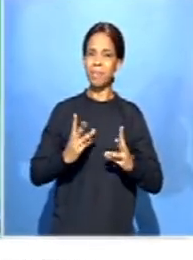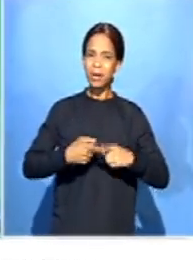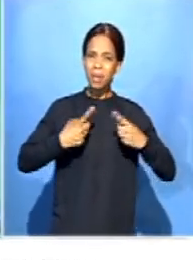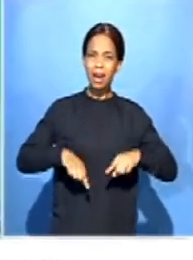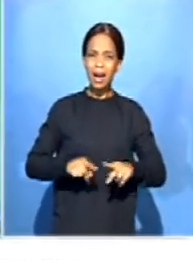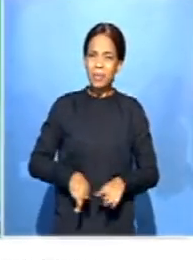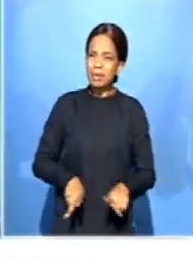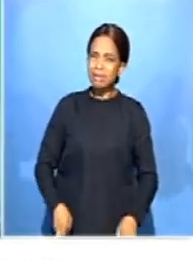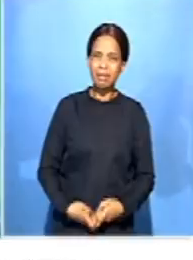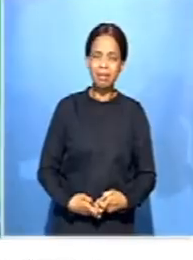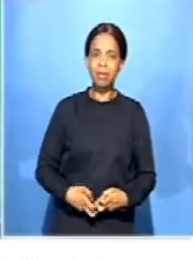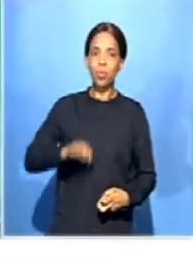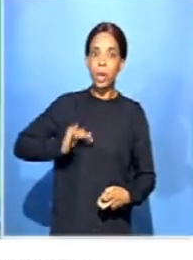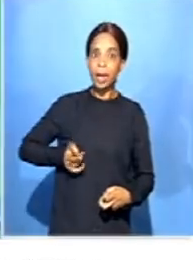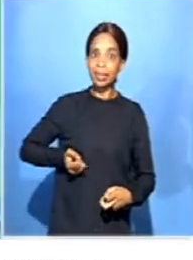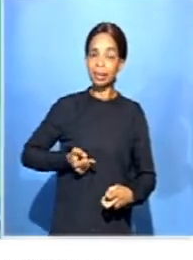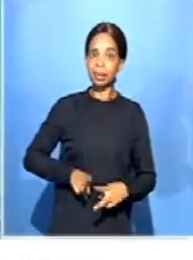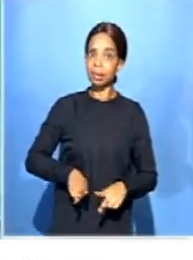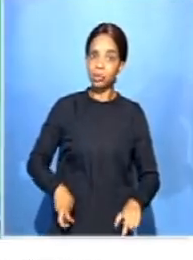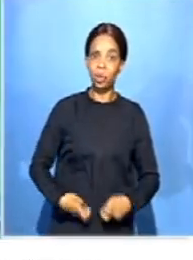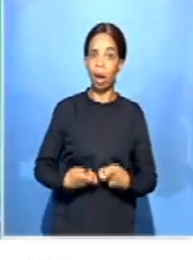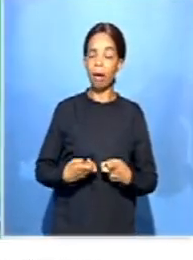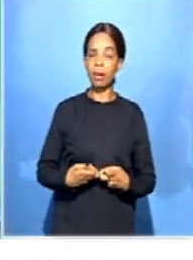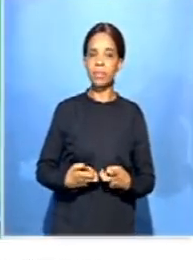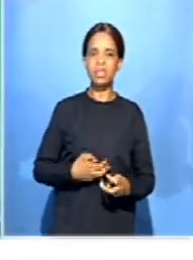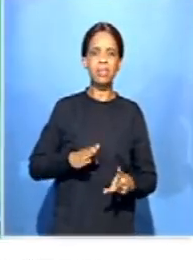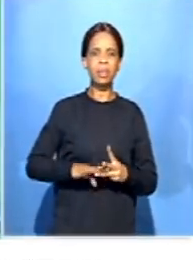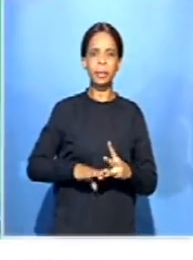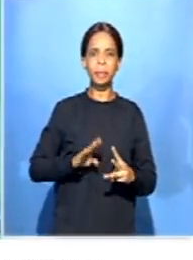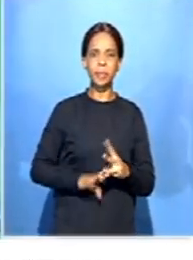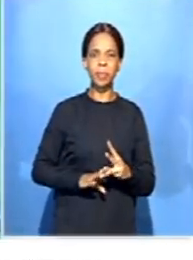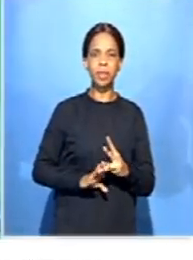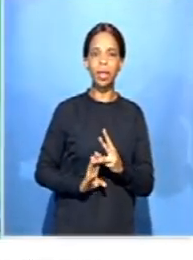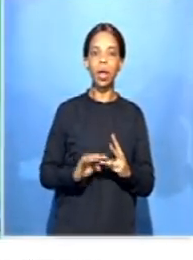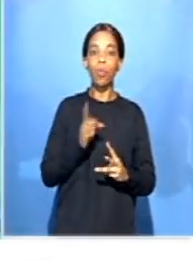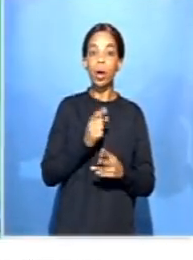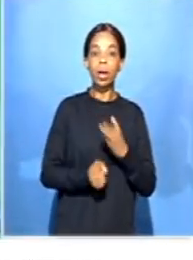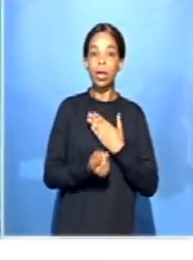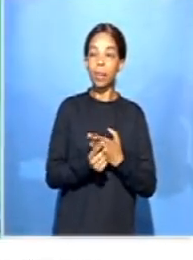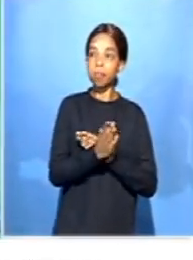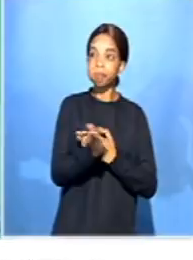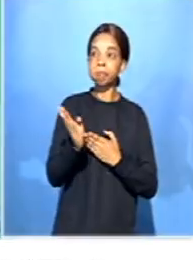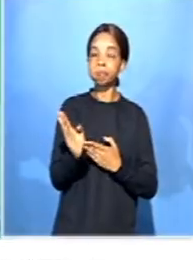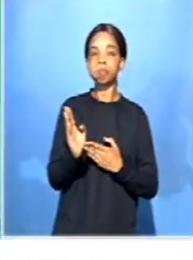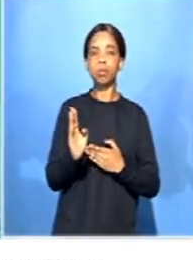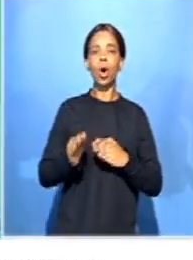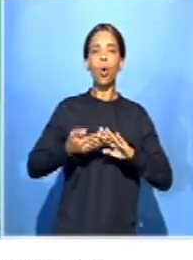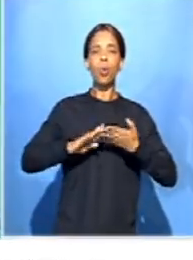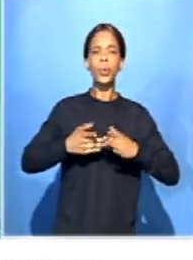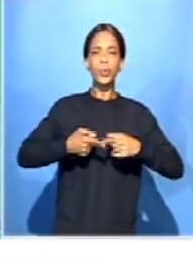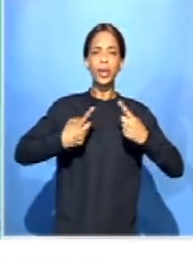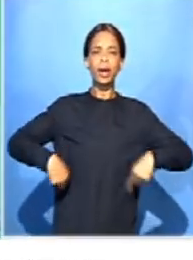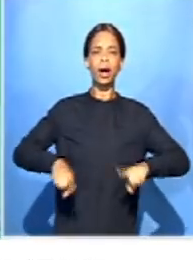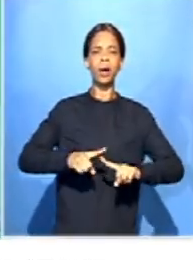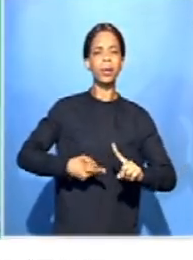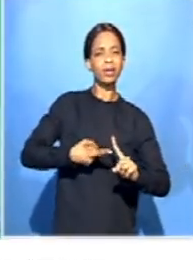was our women. She was worried about the filth that is there in our community. She's one person who was saying,